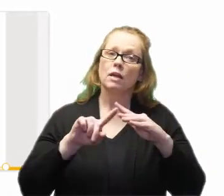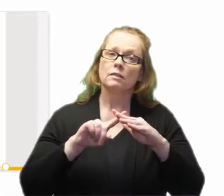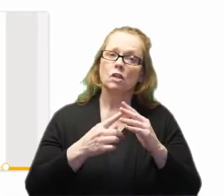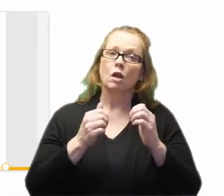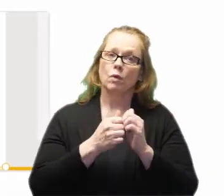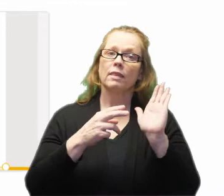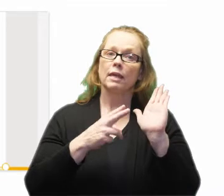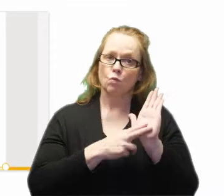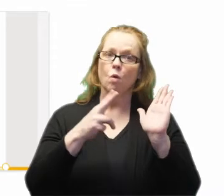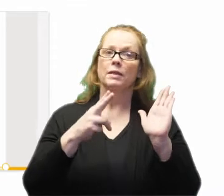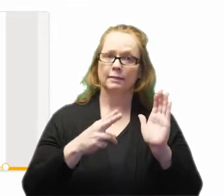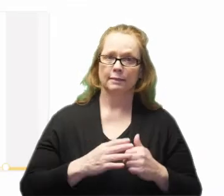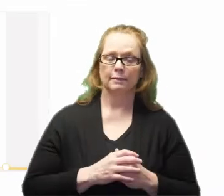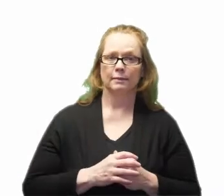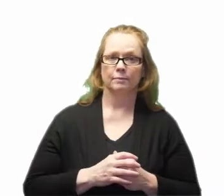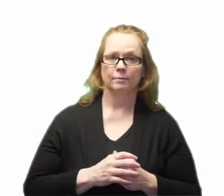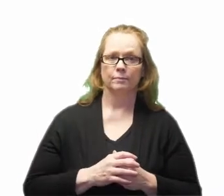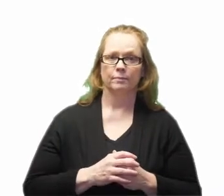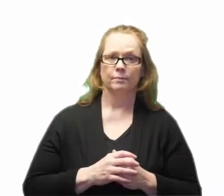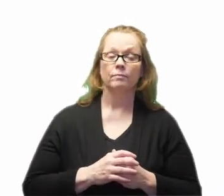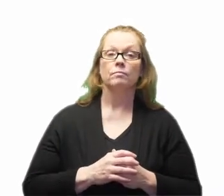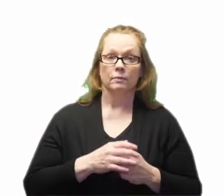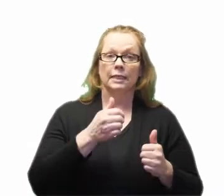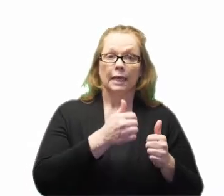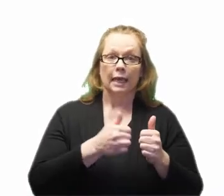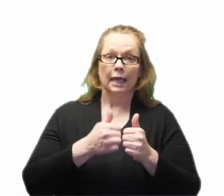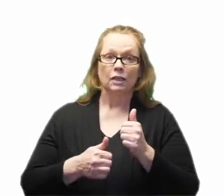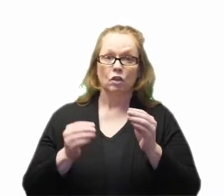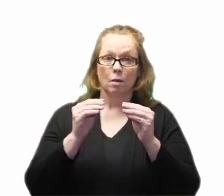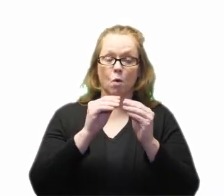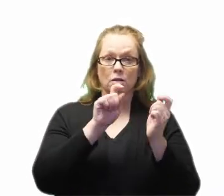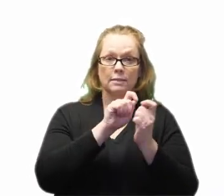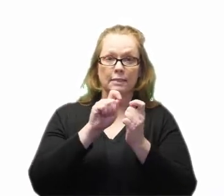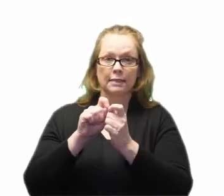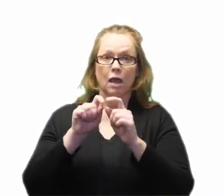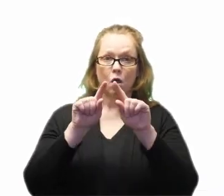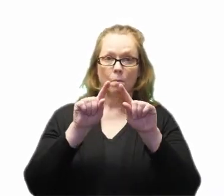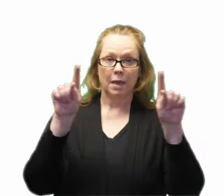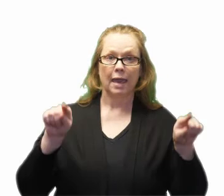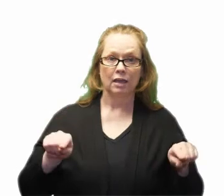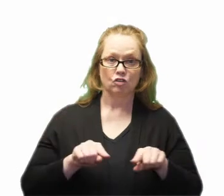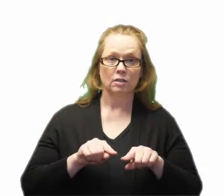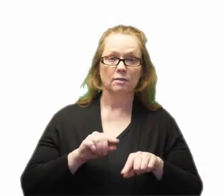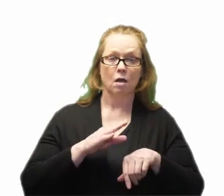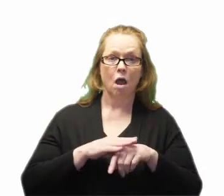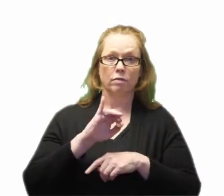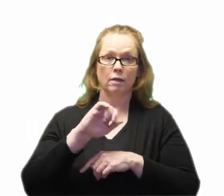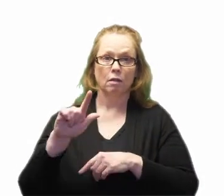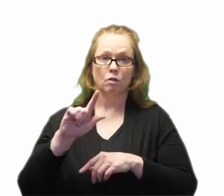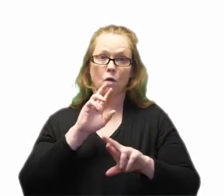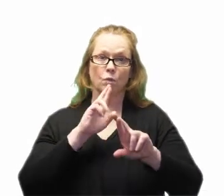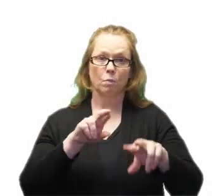Let's start with enrollment. On each of the more detailed pages of the Illinois Report